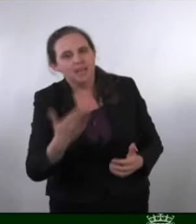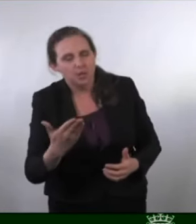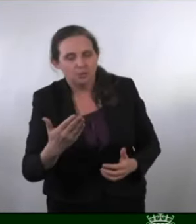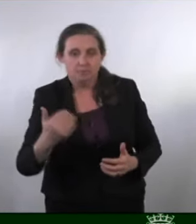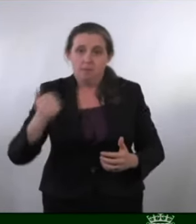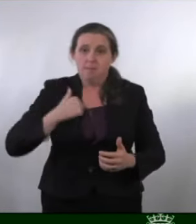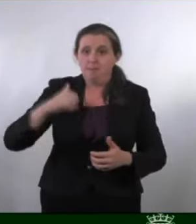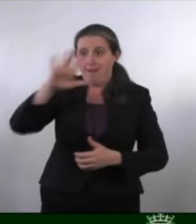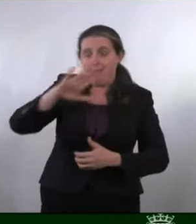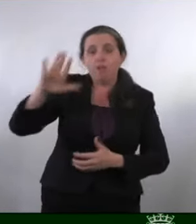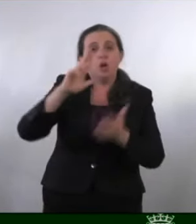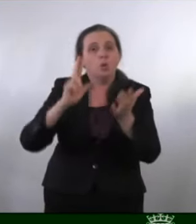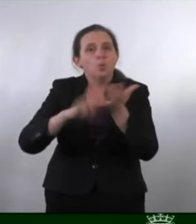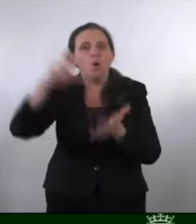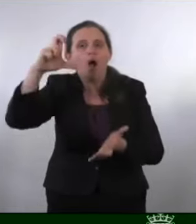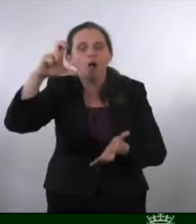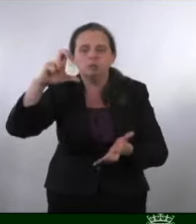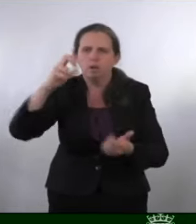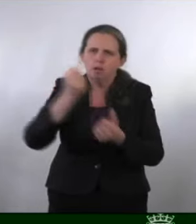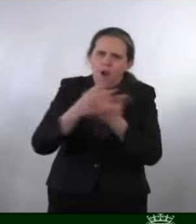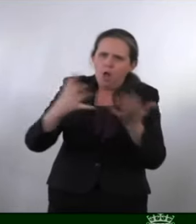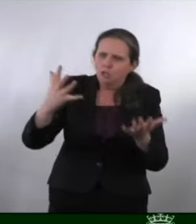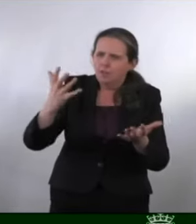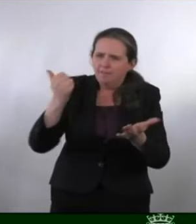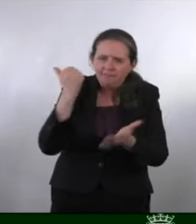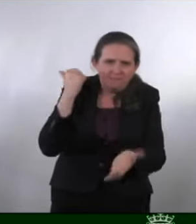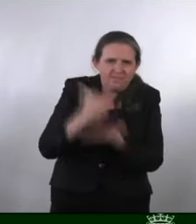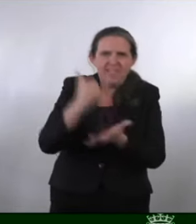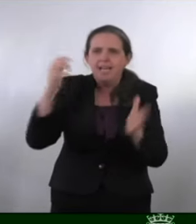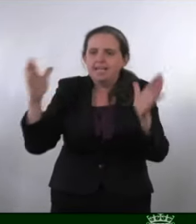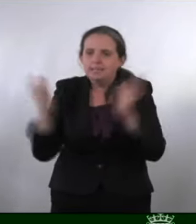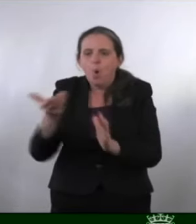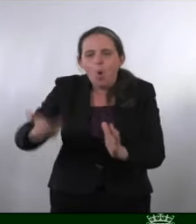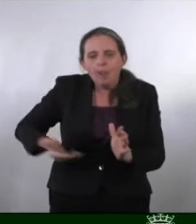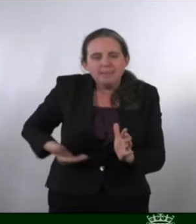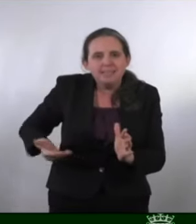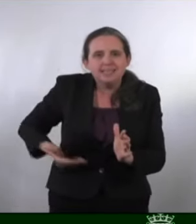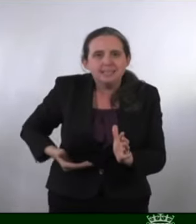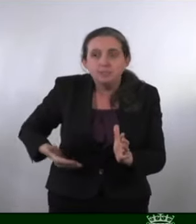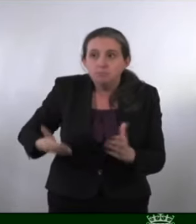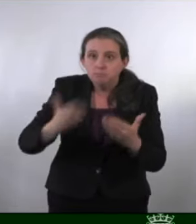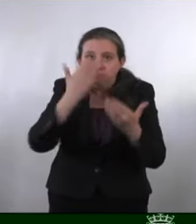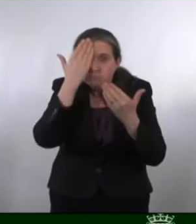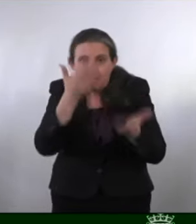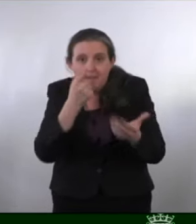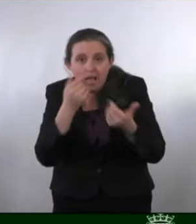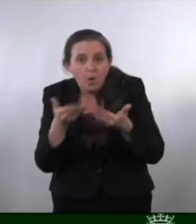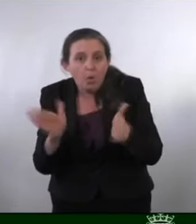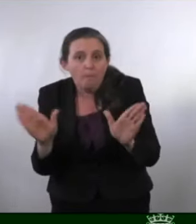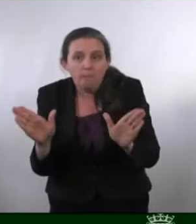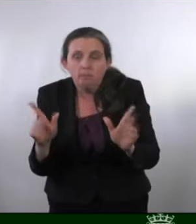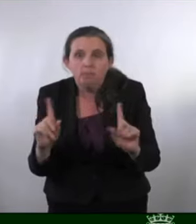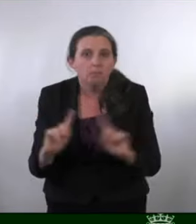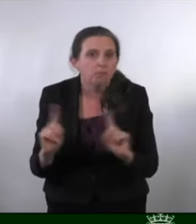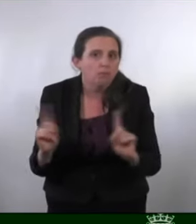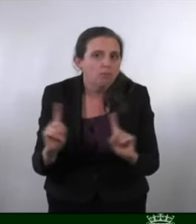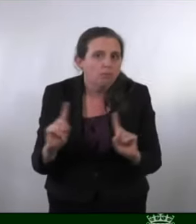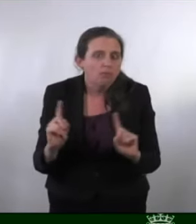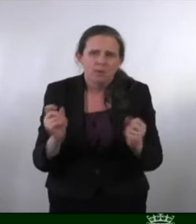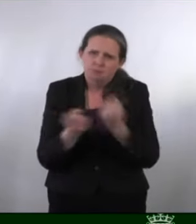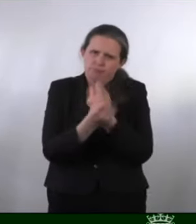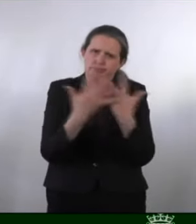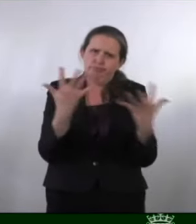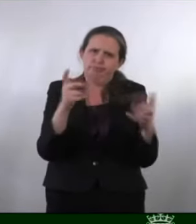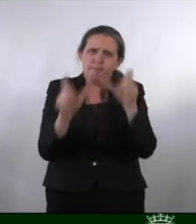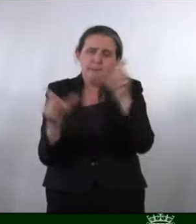Newcastle don't know how or whether they'll be able to trade. Many small business people are excluded from all support for one reason or another,